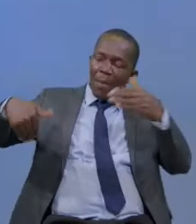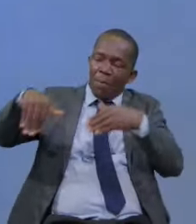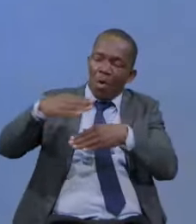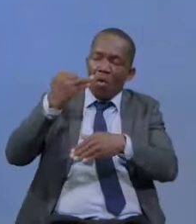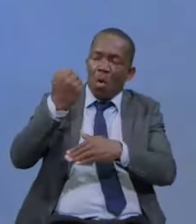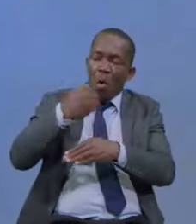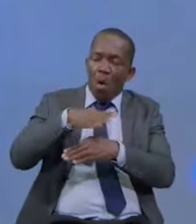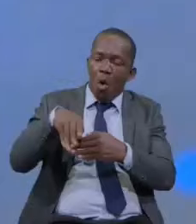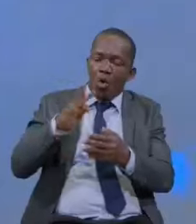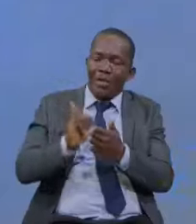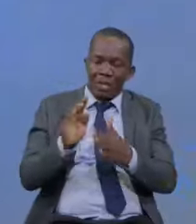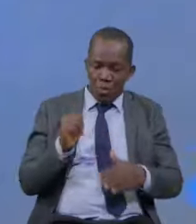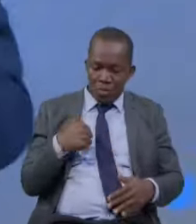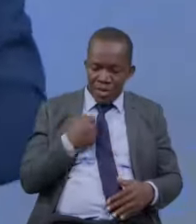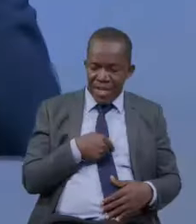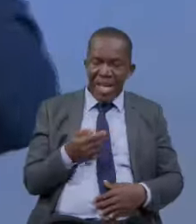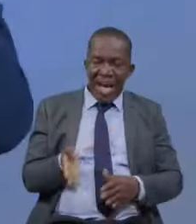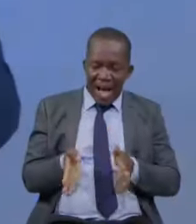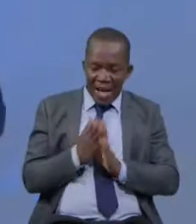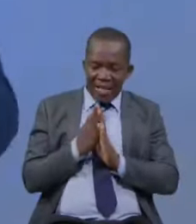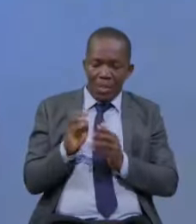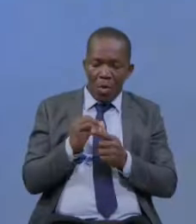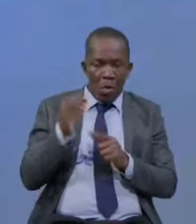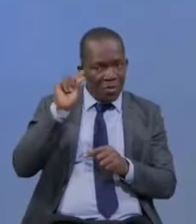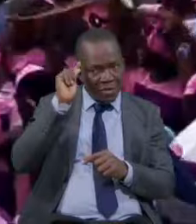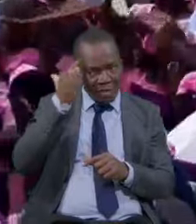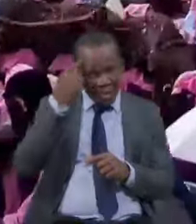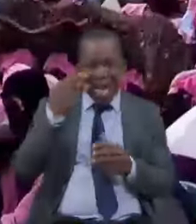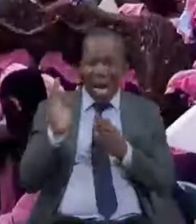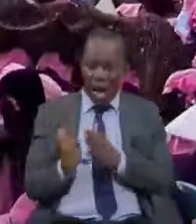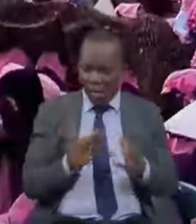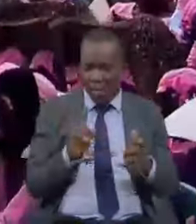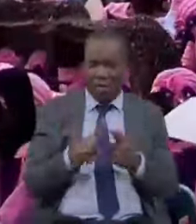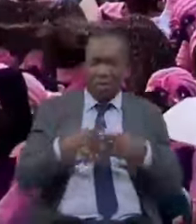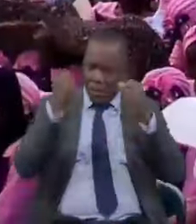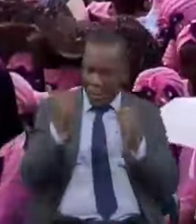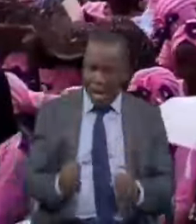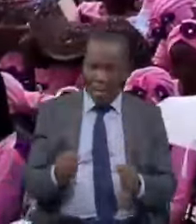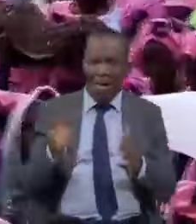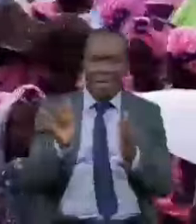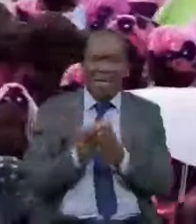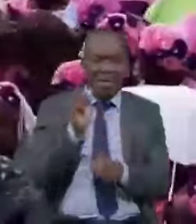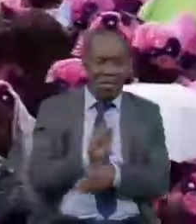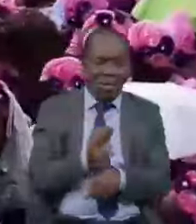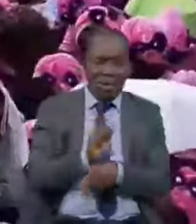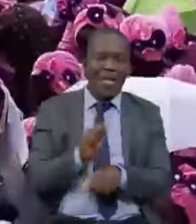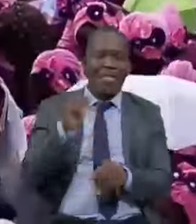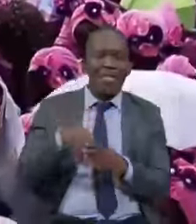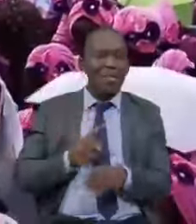or think, according to the power that worketh in us. Where will the power work